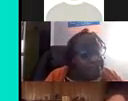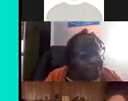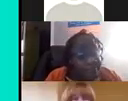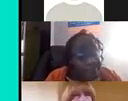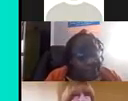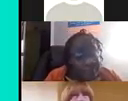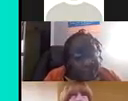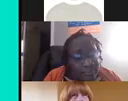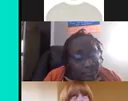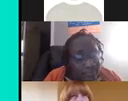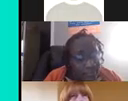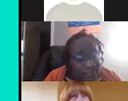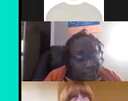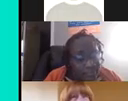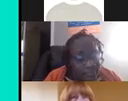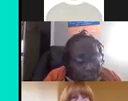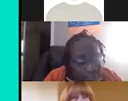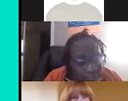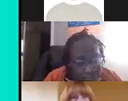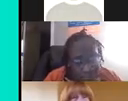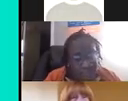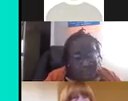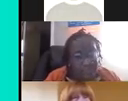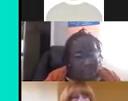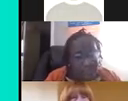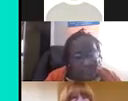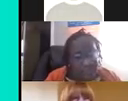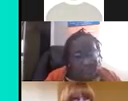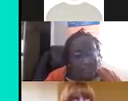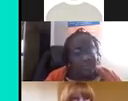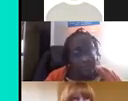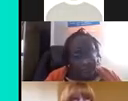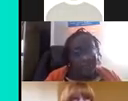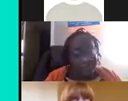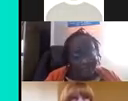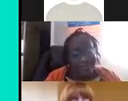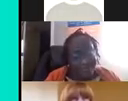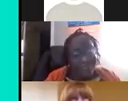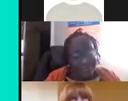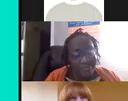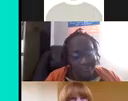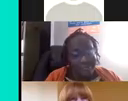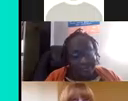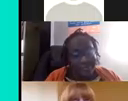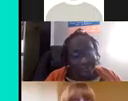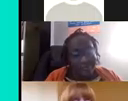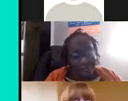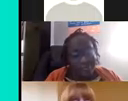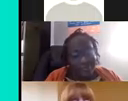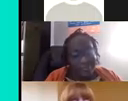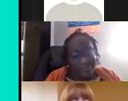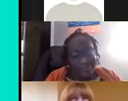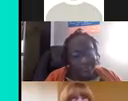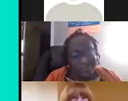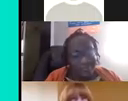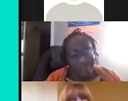close. This, yeah. This is Janine. I just wanted to say thank you for the Pentecost as liberation. I never thought about it in quite that